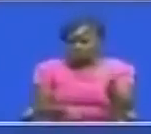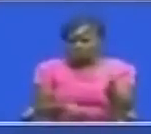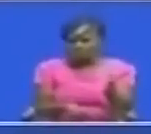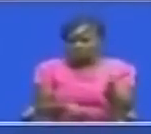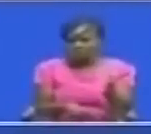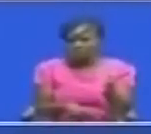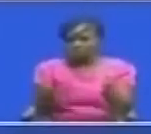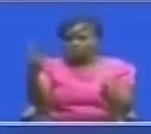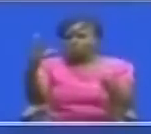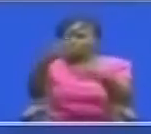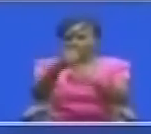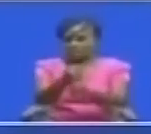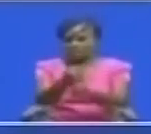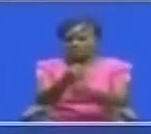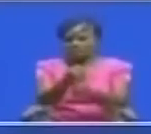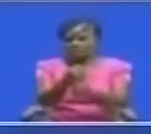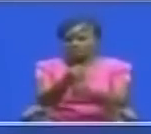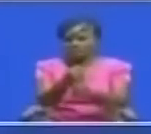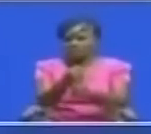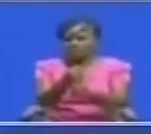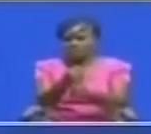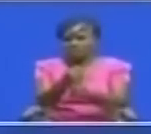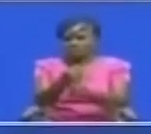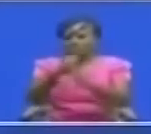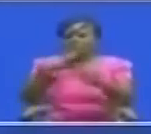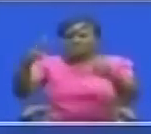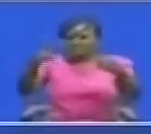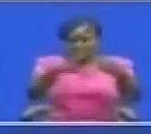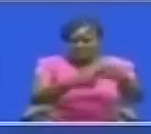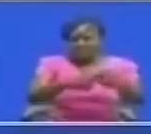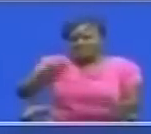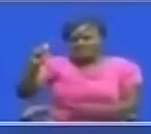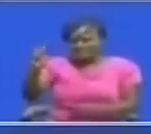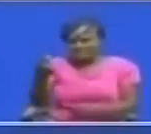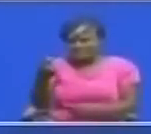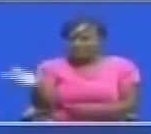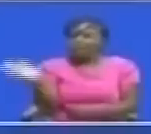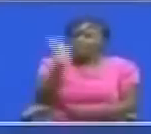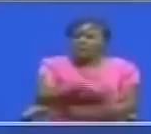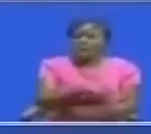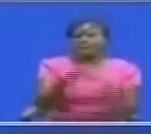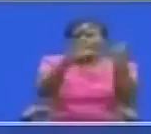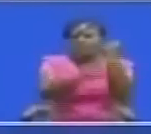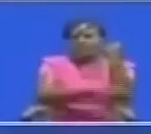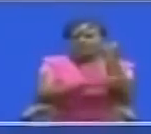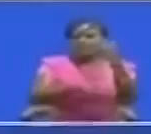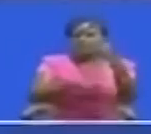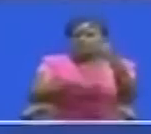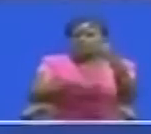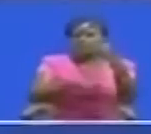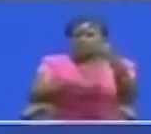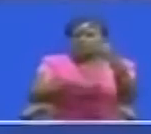International Organization for Migration, which sampled an estimated 700 Kenyans said to have returned to the country after quitting